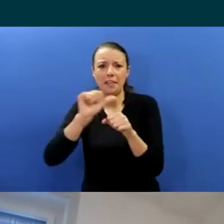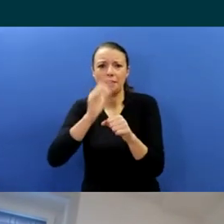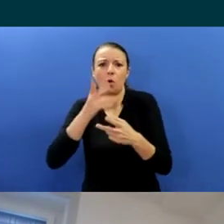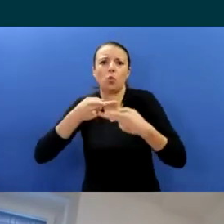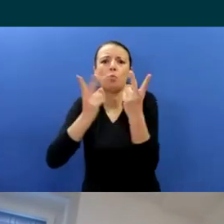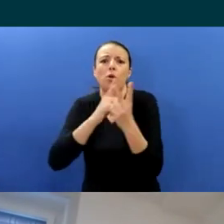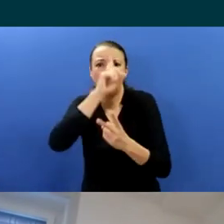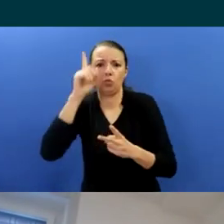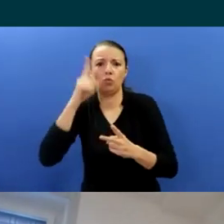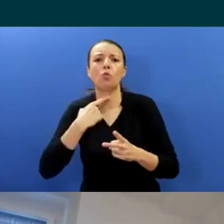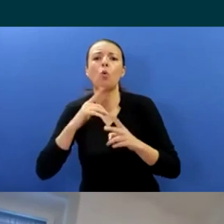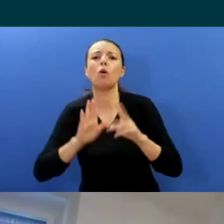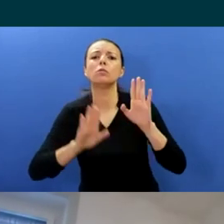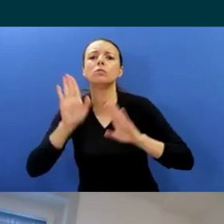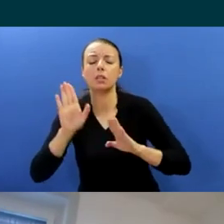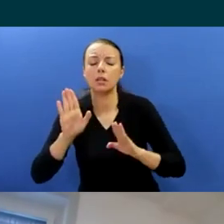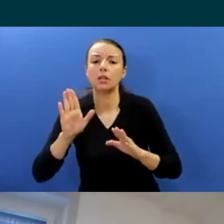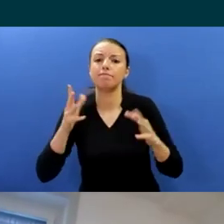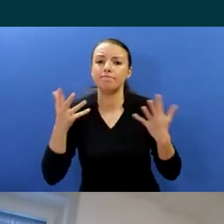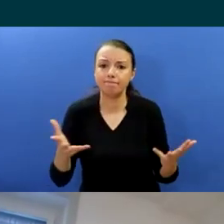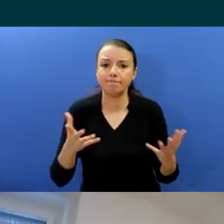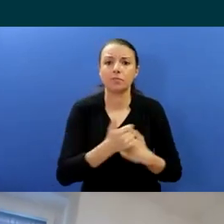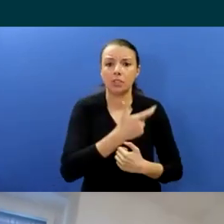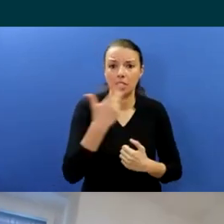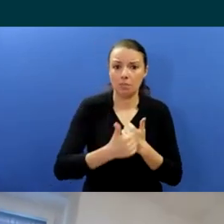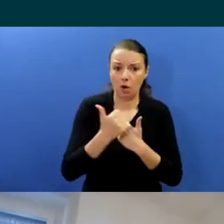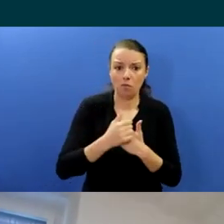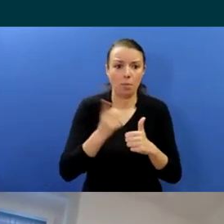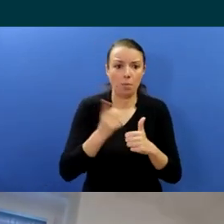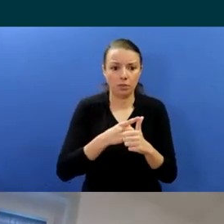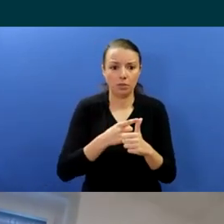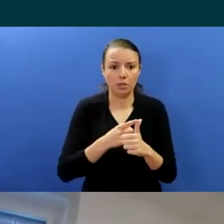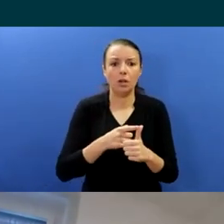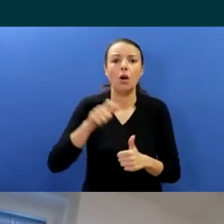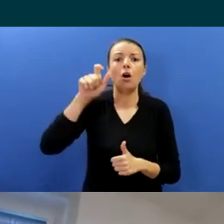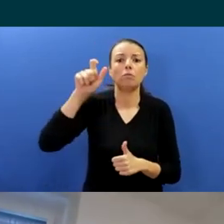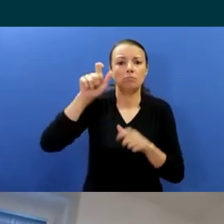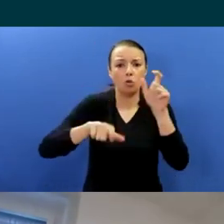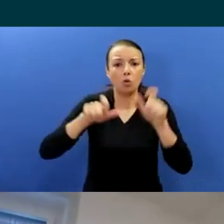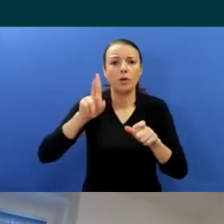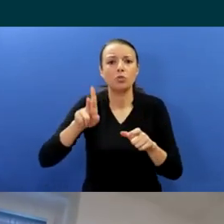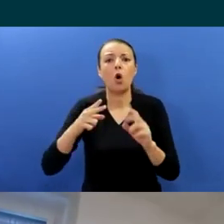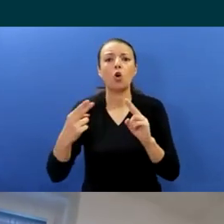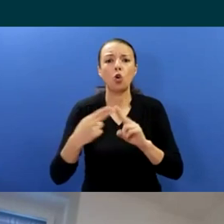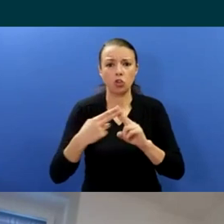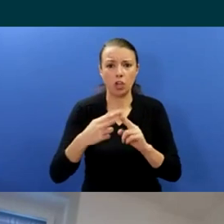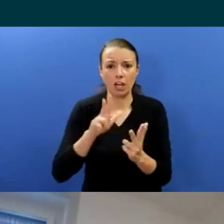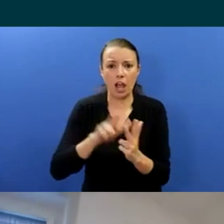reasons. First of all, our contractor that we had was responsible for